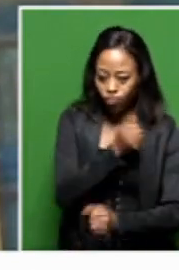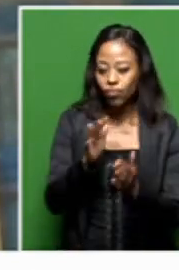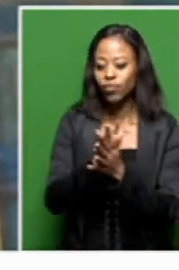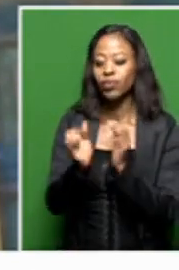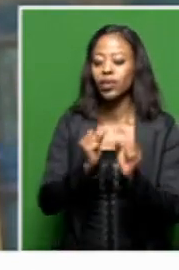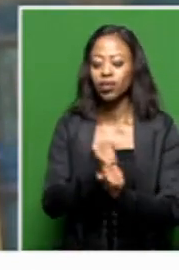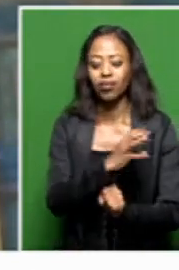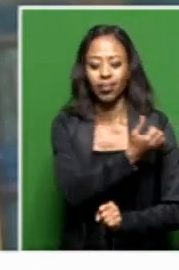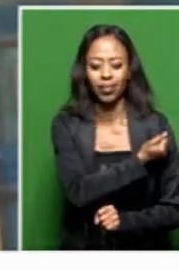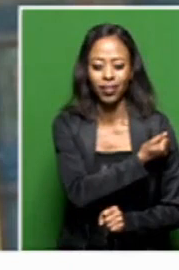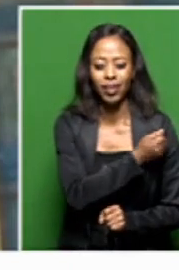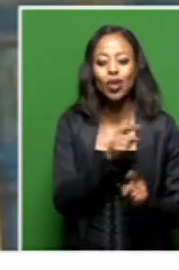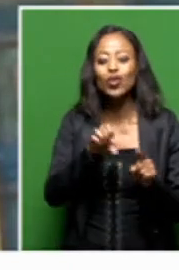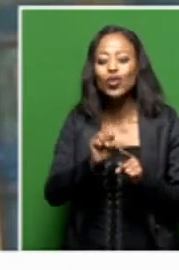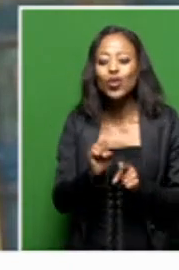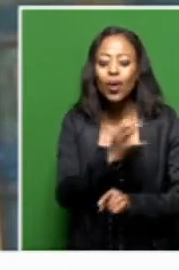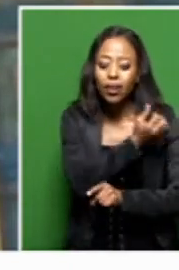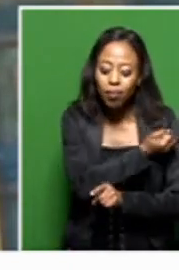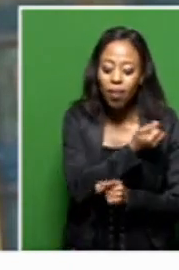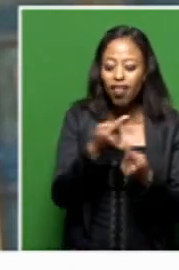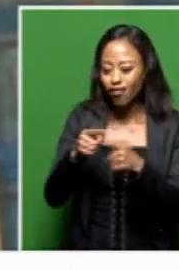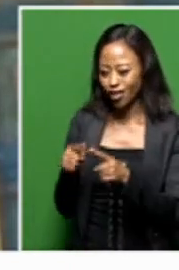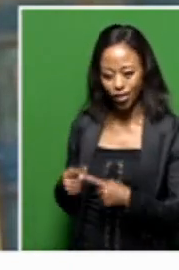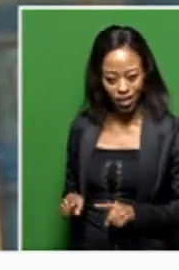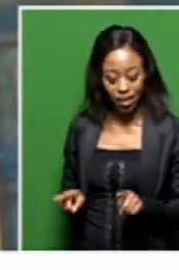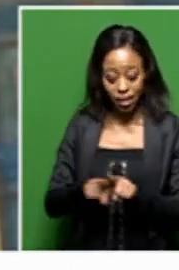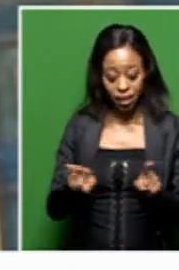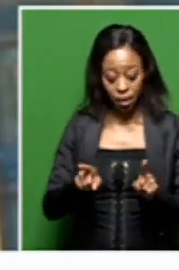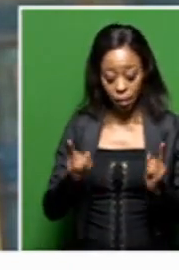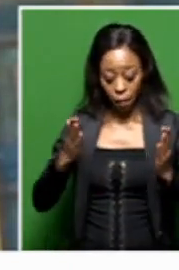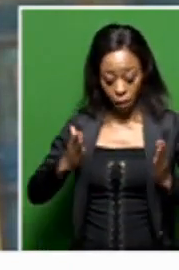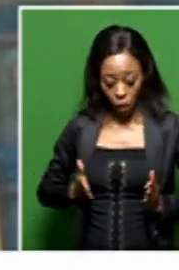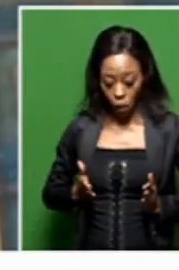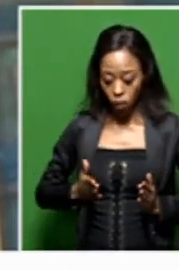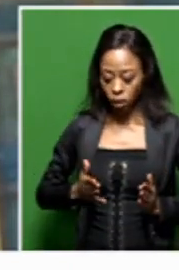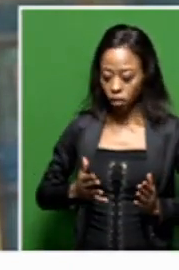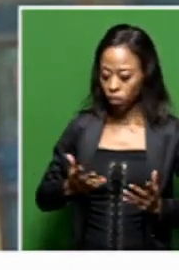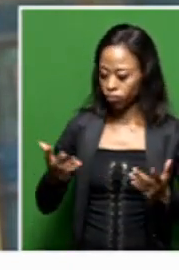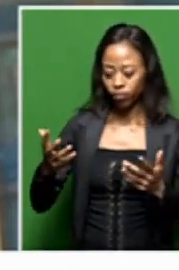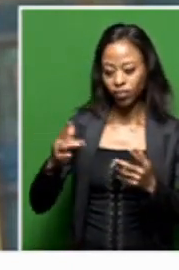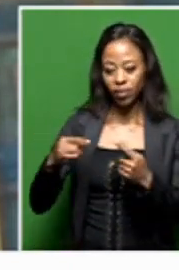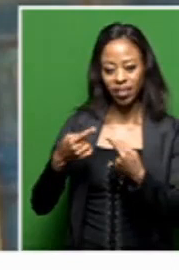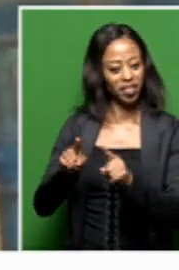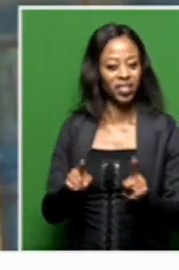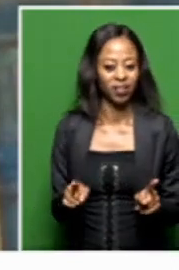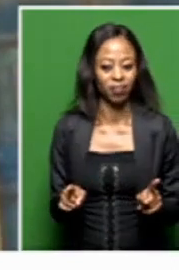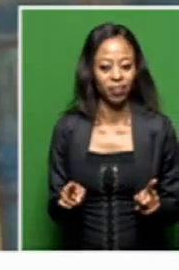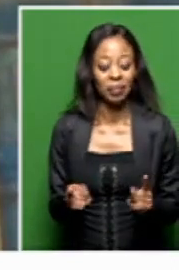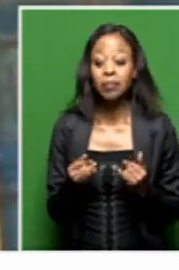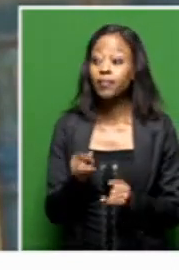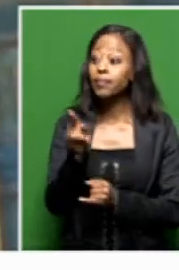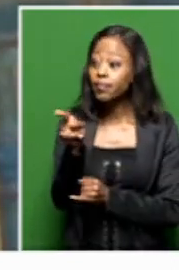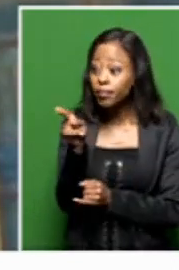every vaccine is different and our bodies respond differently. And right now, what we know about this particular disease and these